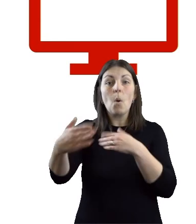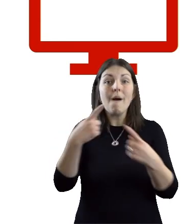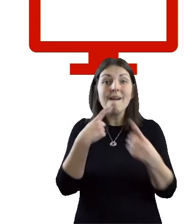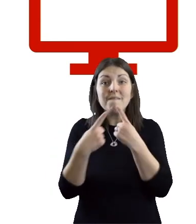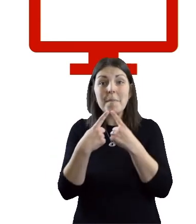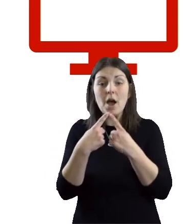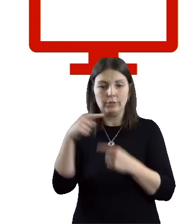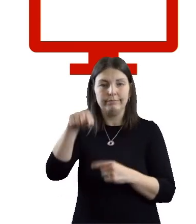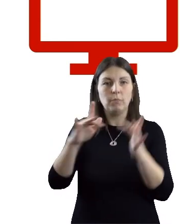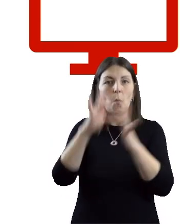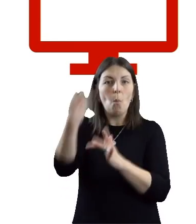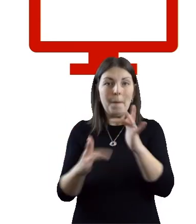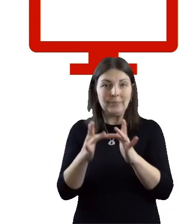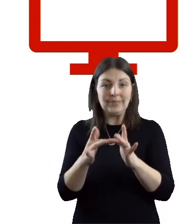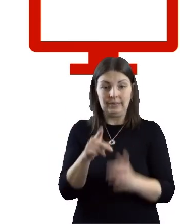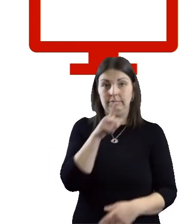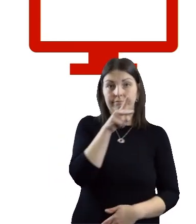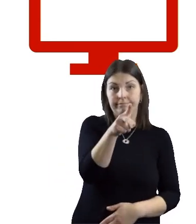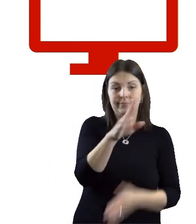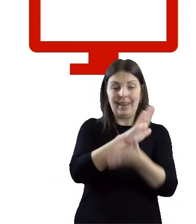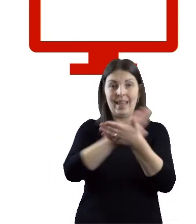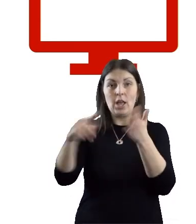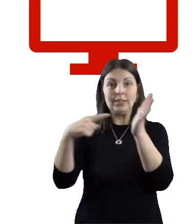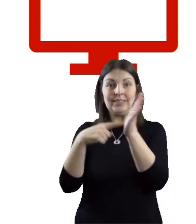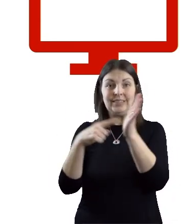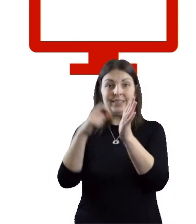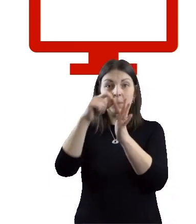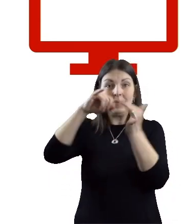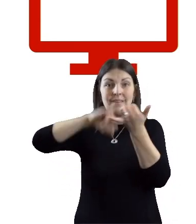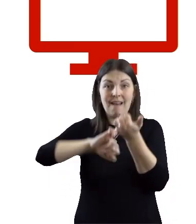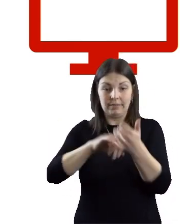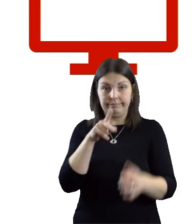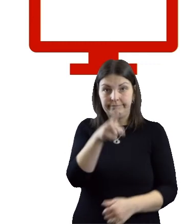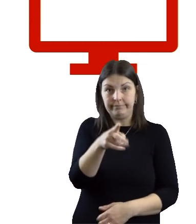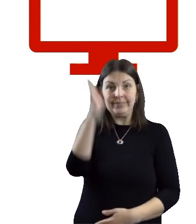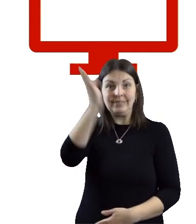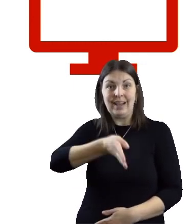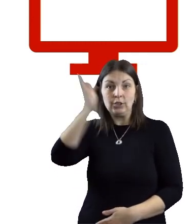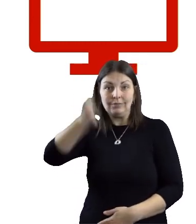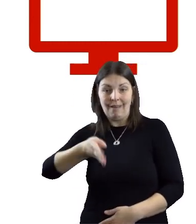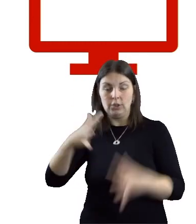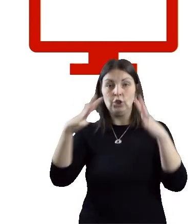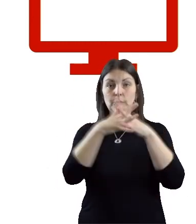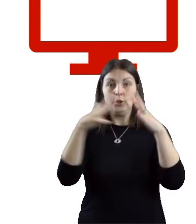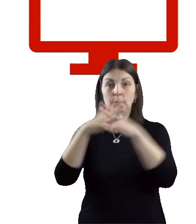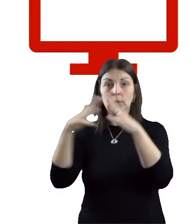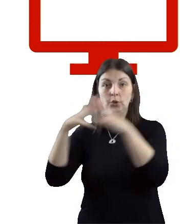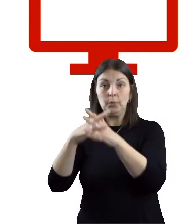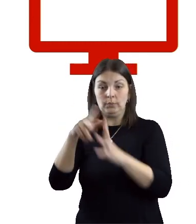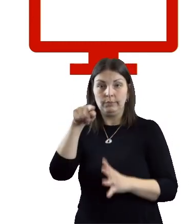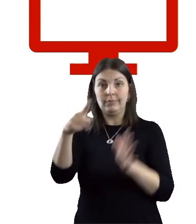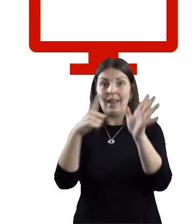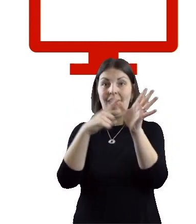www.actionfraud.police.uk. If you have become a victim of fraud, you may